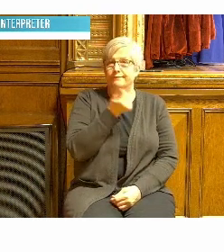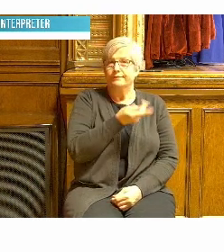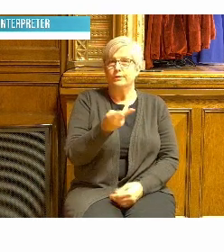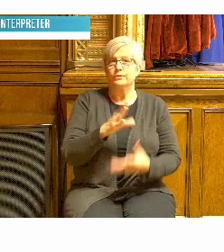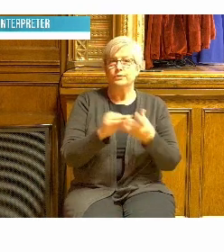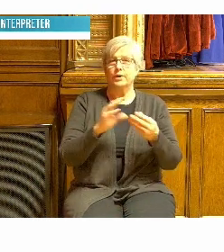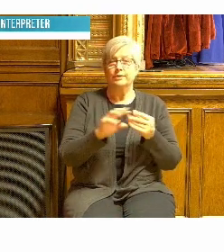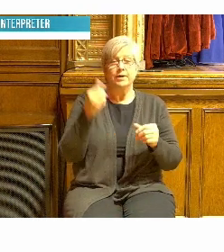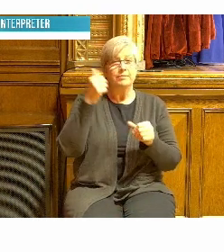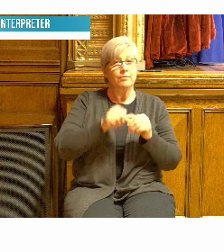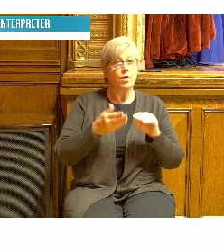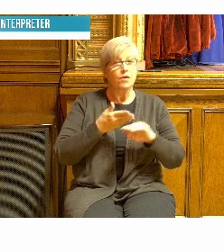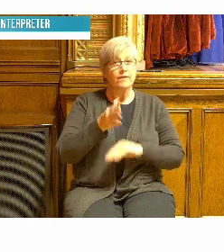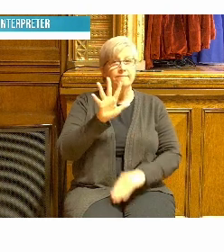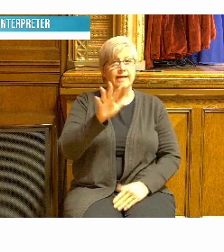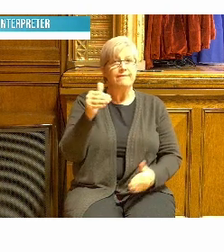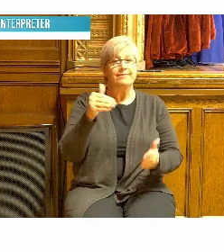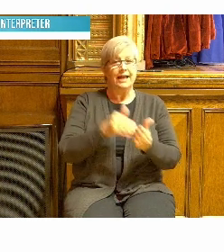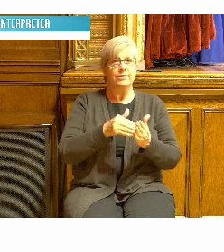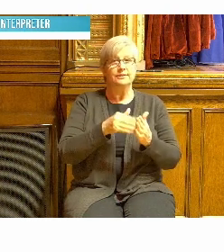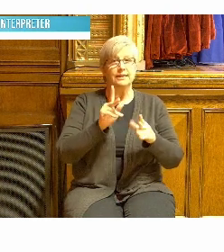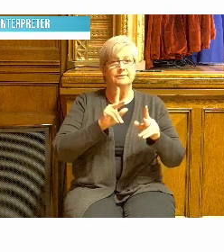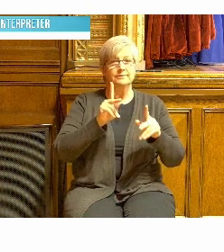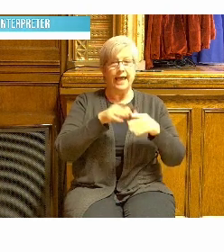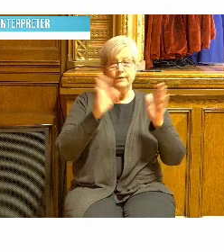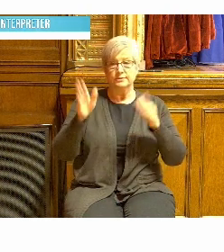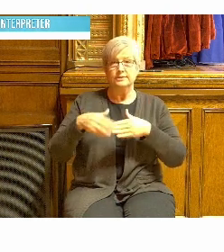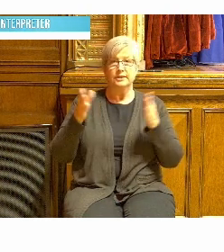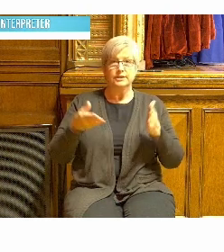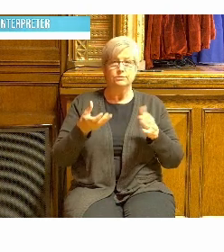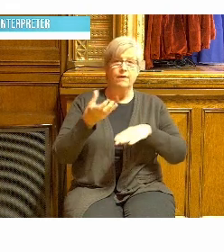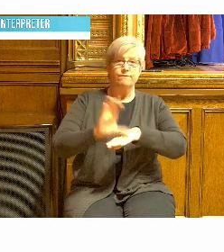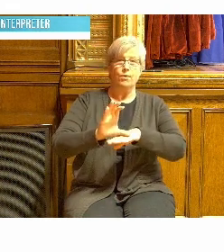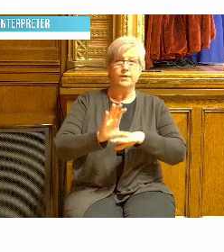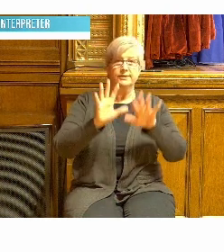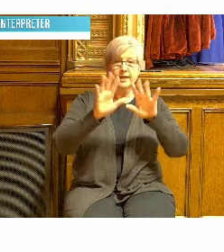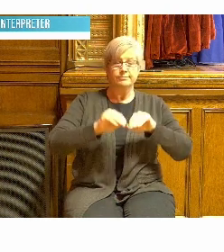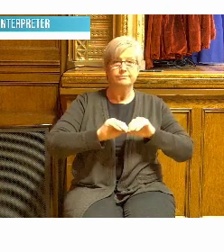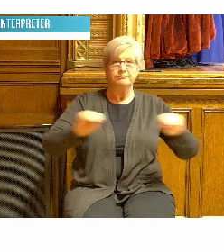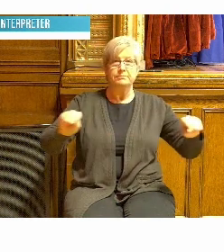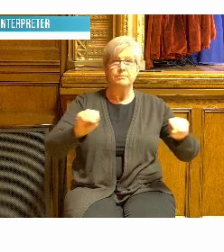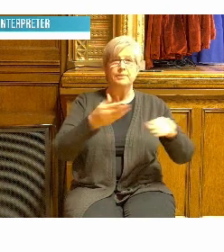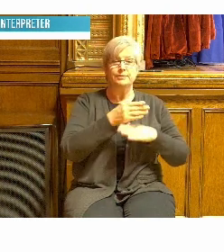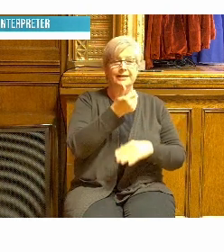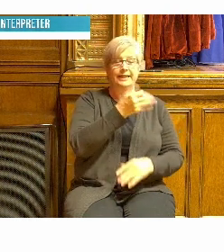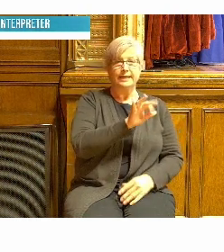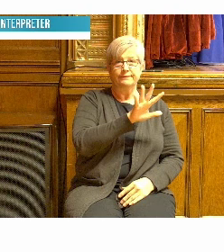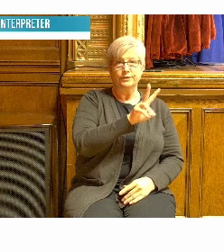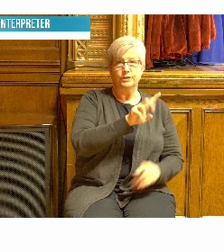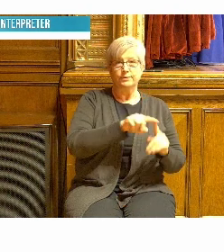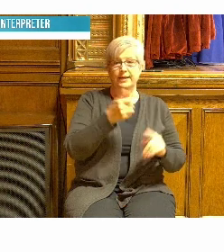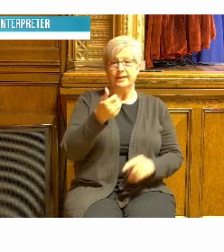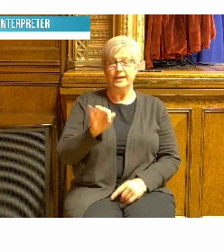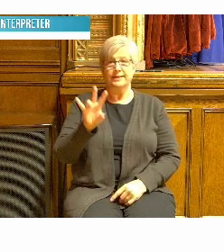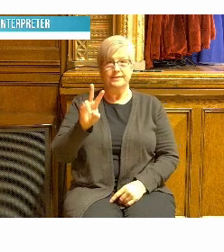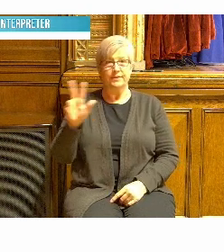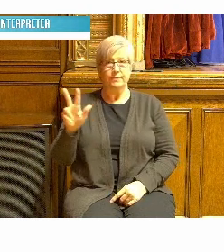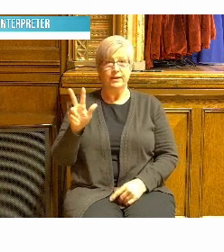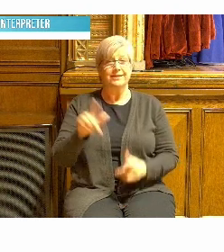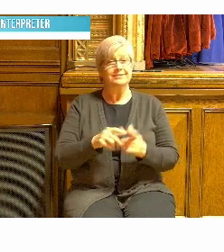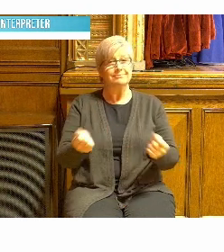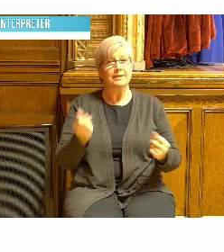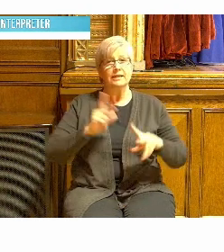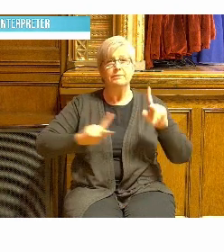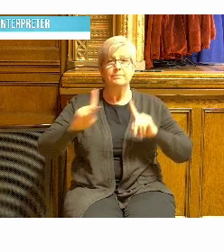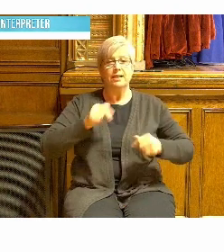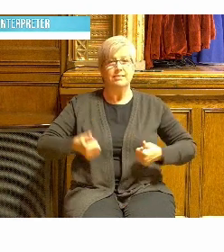nearly 5,000 households were forced to move because of urban renewal between 1952 and 1973. That's a ton of people's